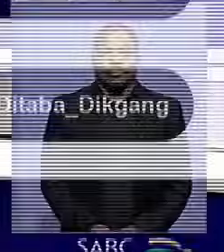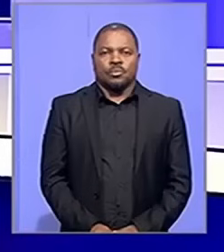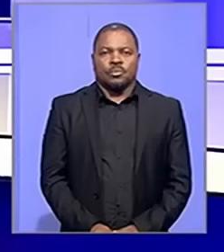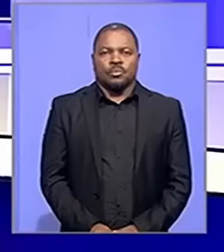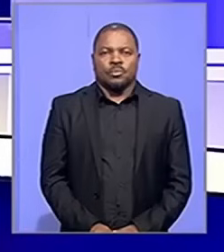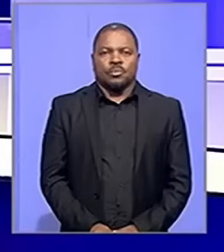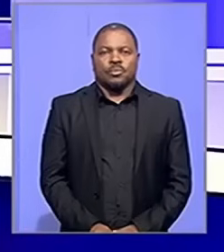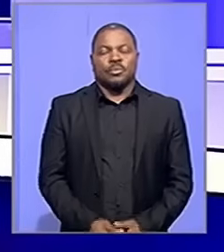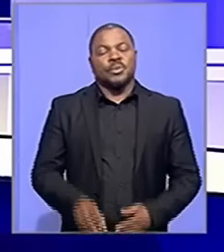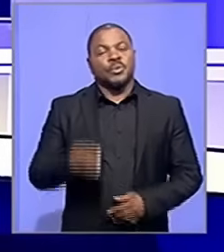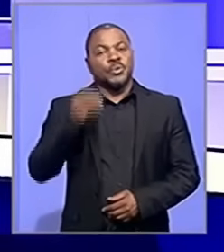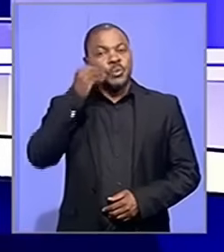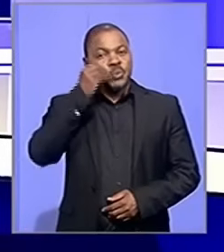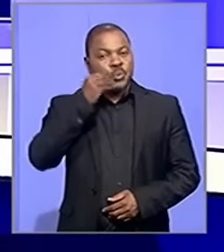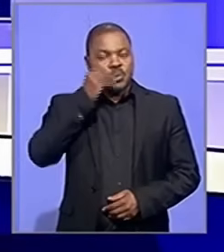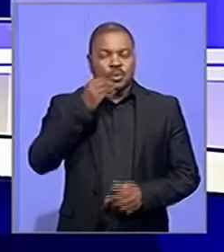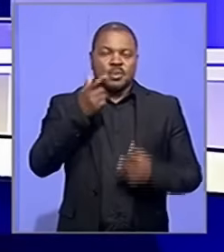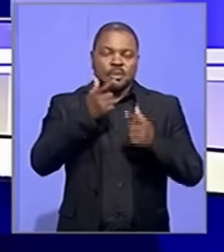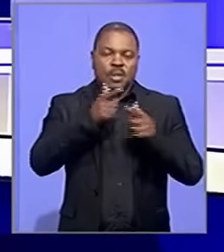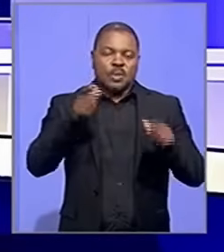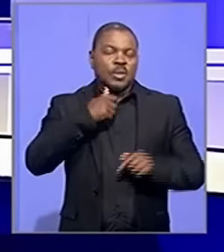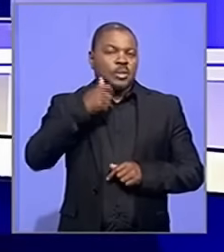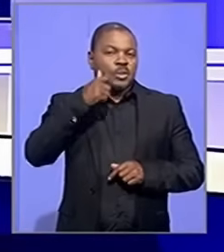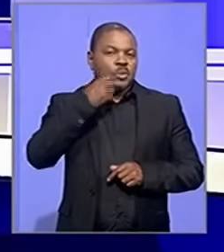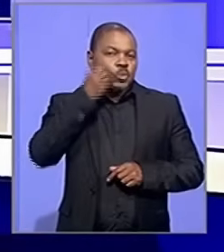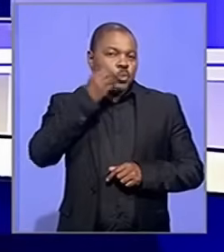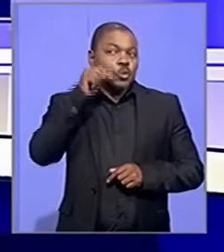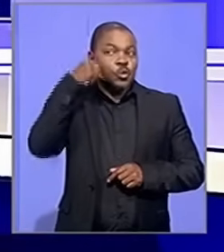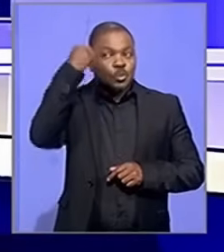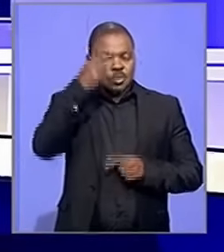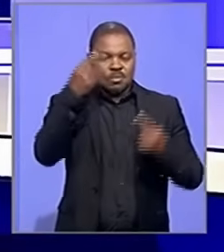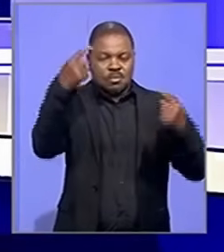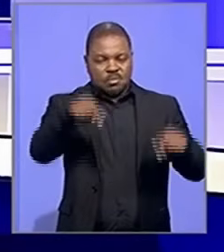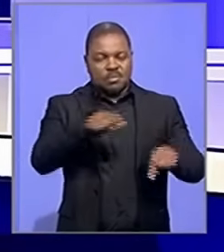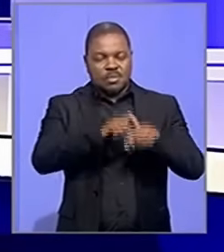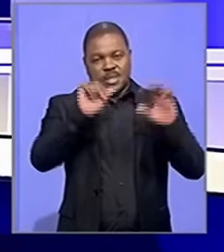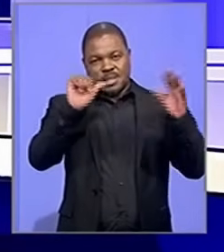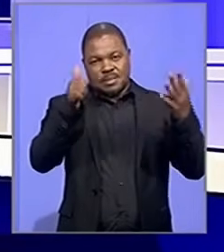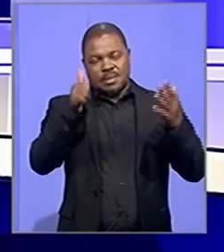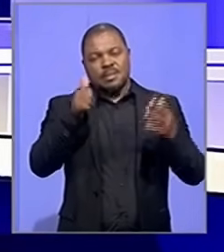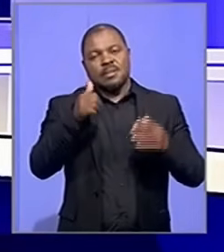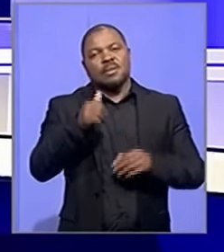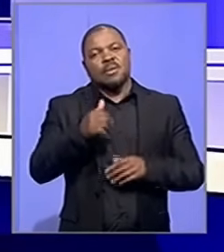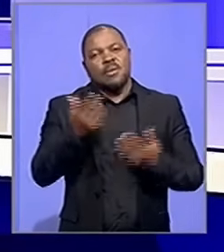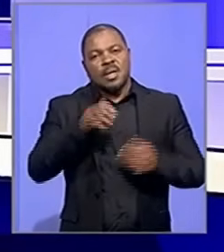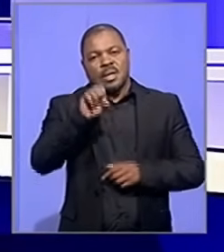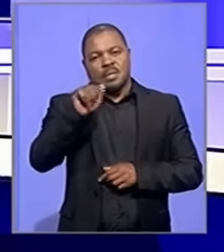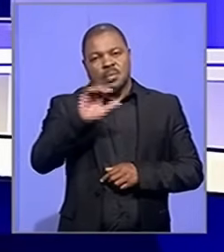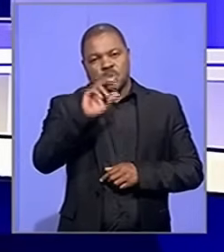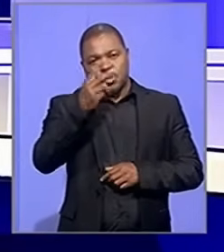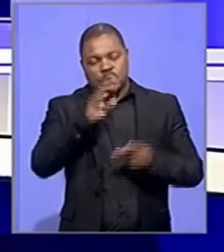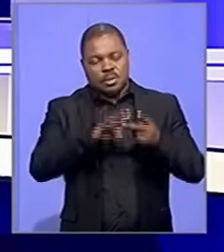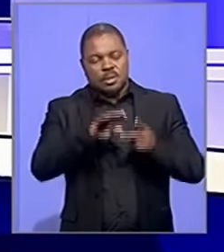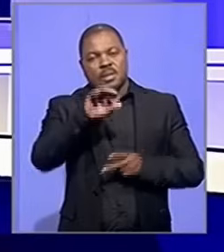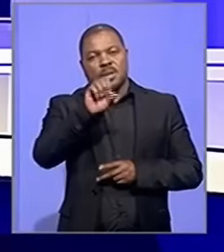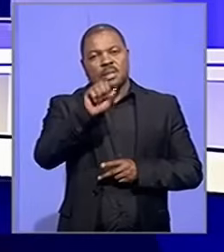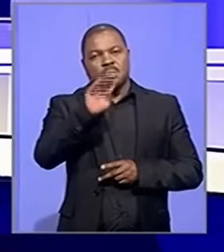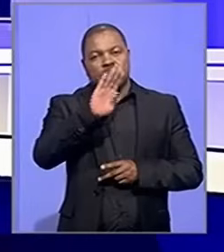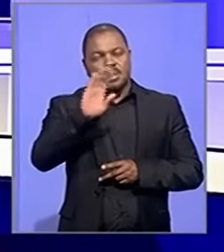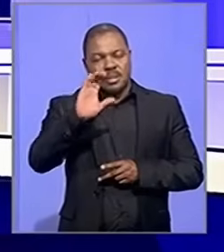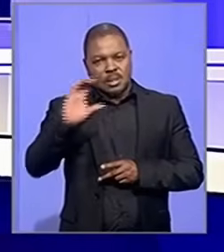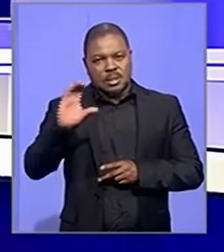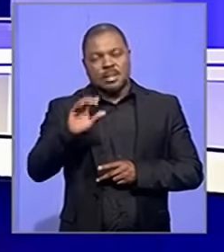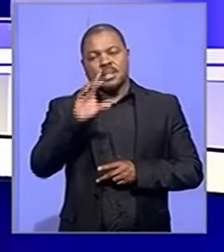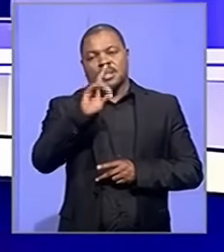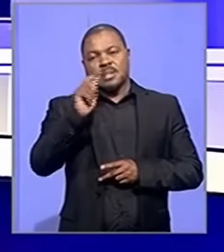tema. Ba sehlopha sa ditaba tša Sesotho ba tla lesolela tšona go sasa ka iri ya boselela mo SABC 2 le SABC Lehae gape ya le go latela